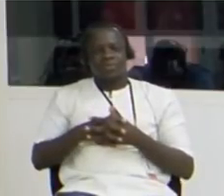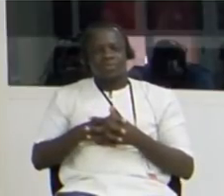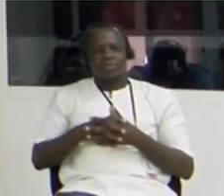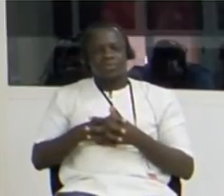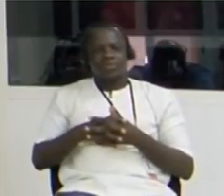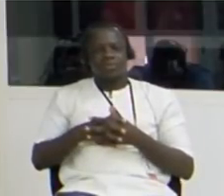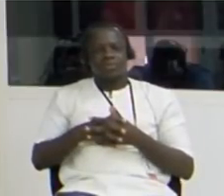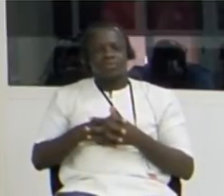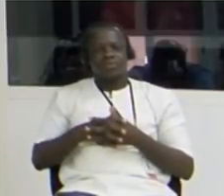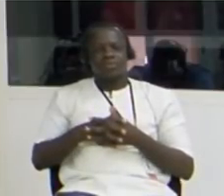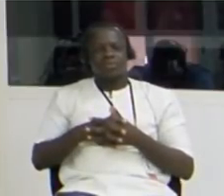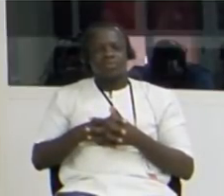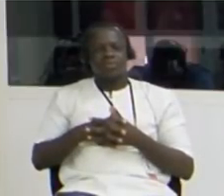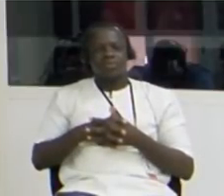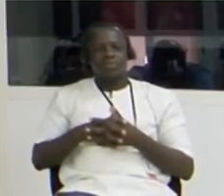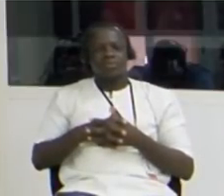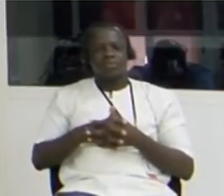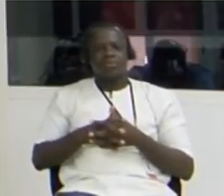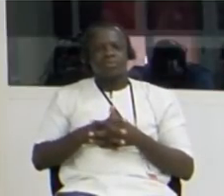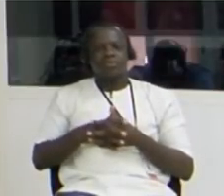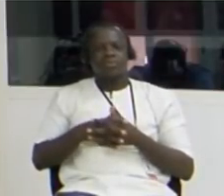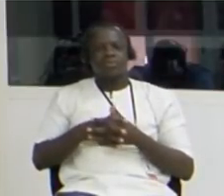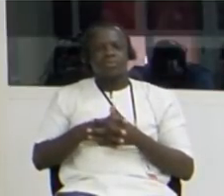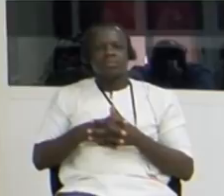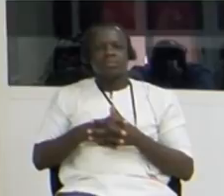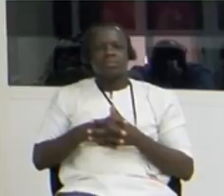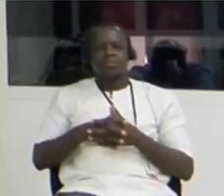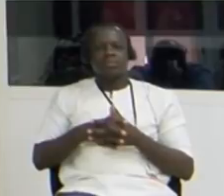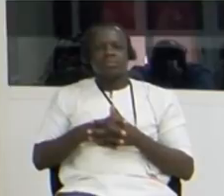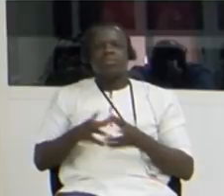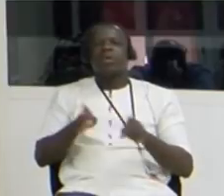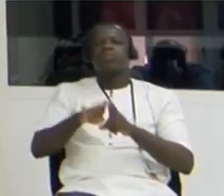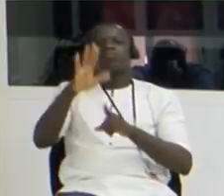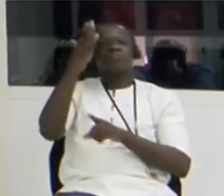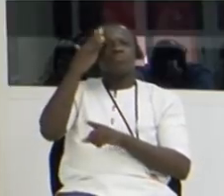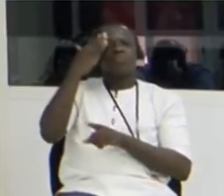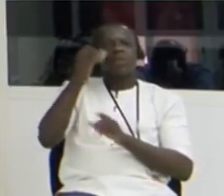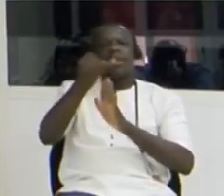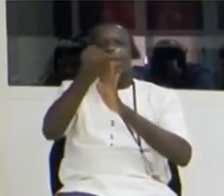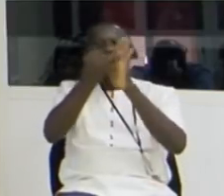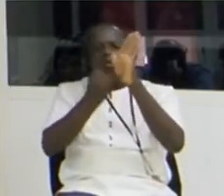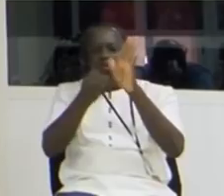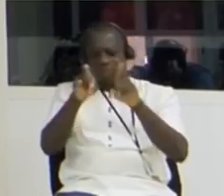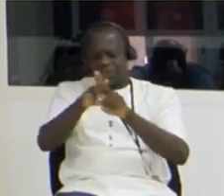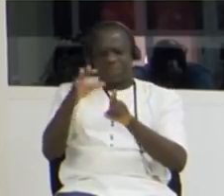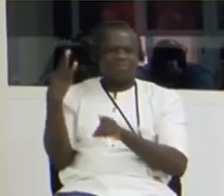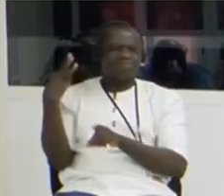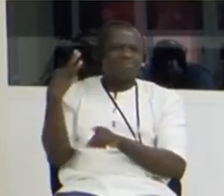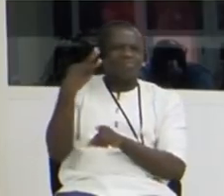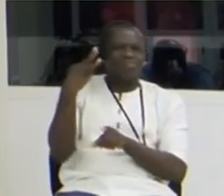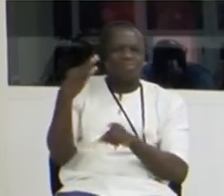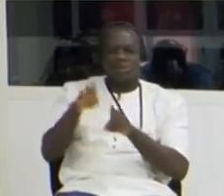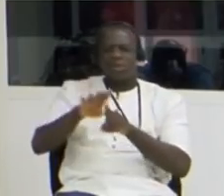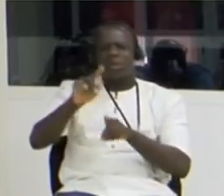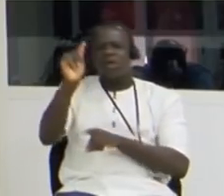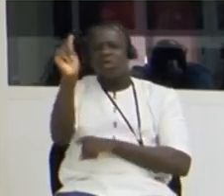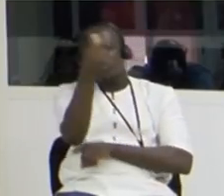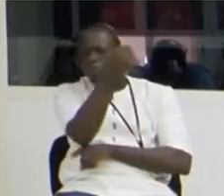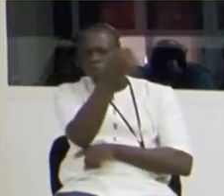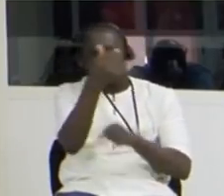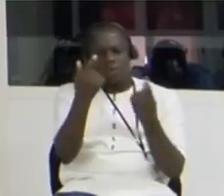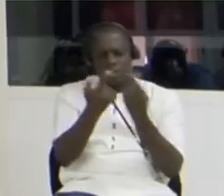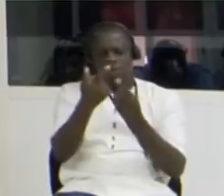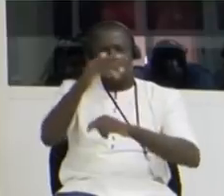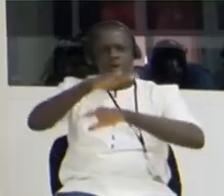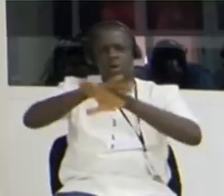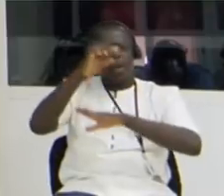that, the issue of pageants is something new to us as a ministry. And the first edition,